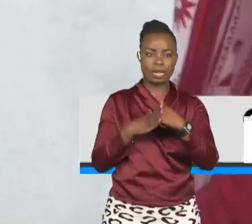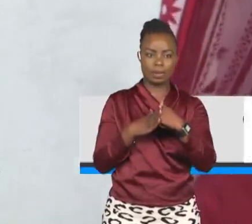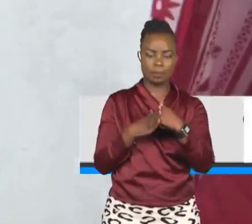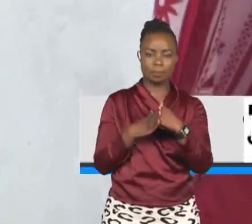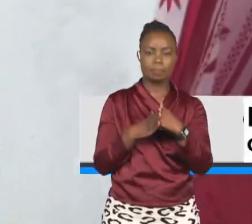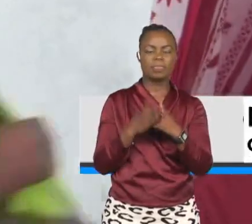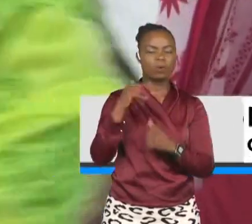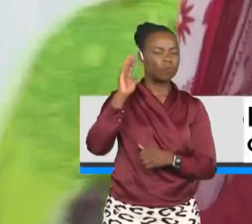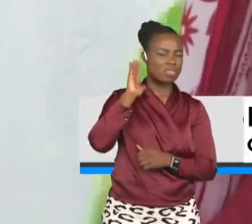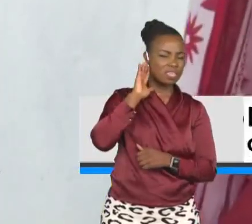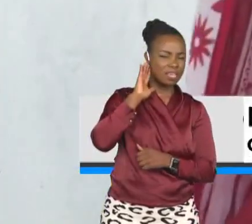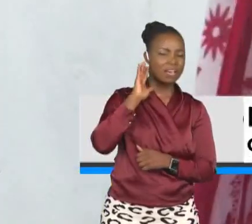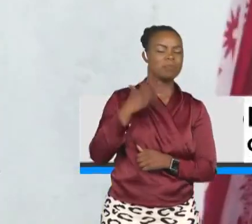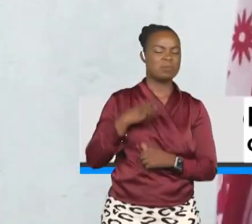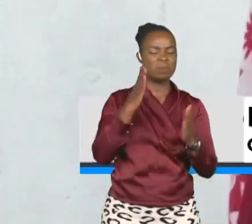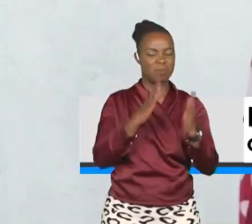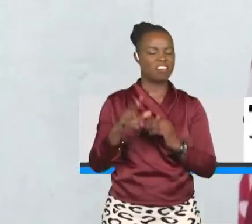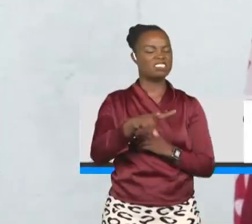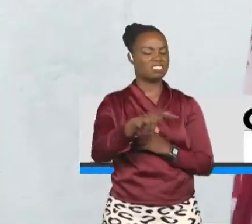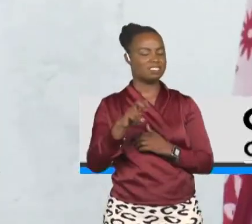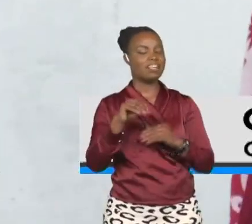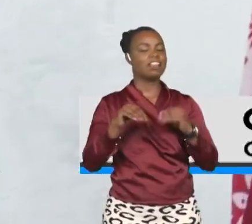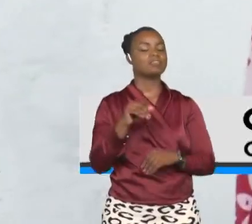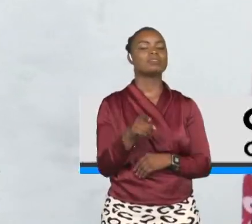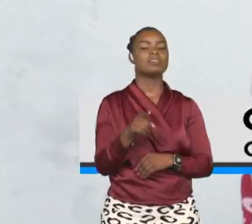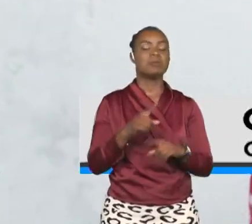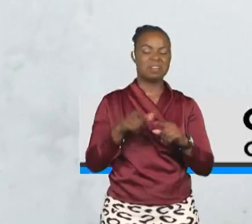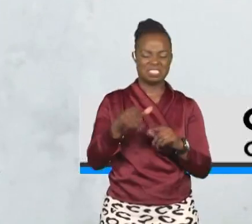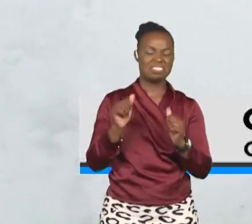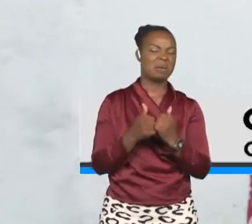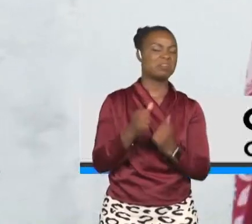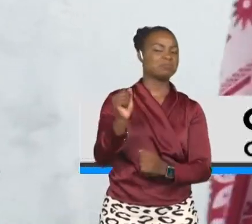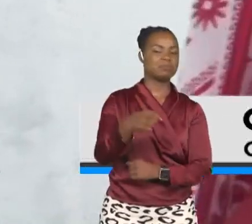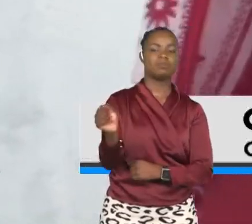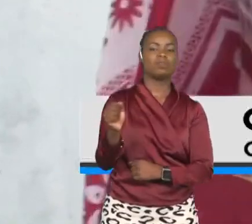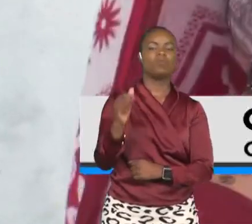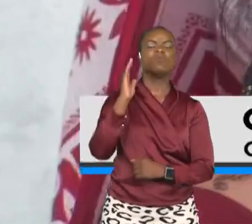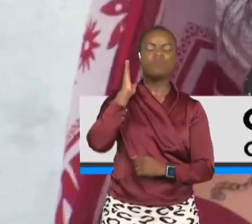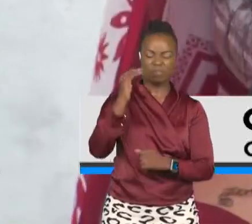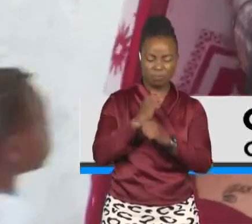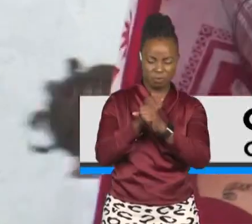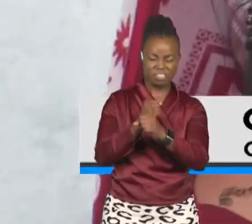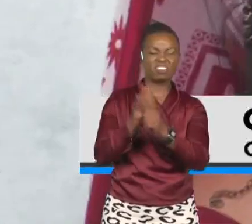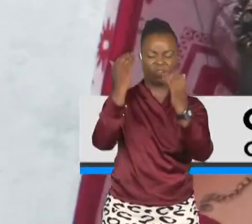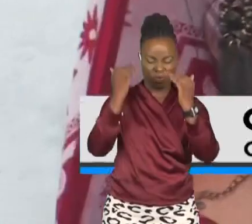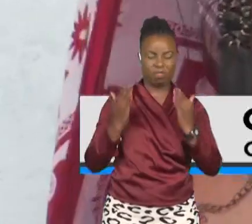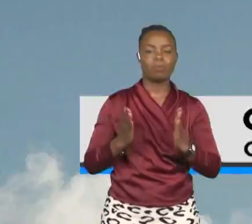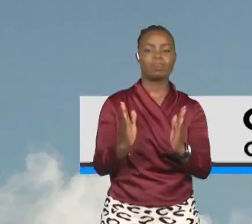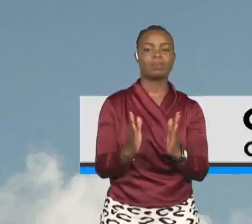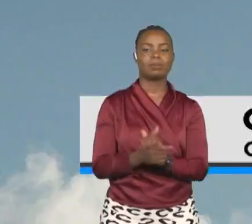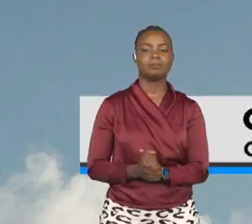2029. We hear they're going to steal the elections, but we're not going to let it go. We'll go all the way. We'll go all the way.